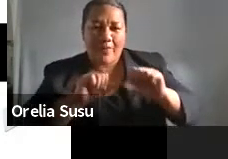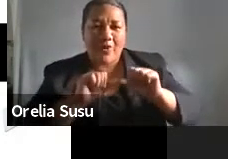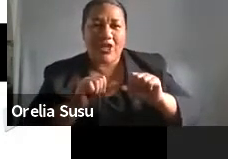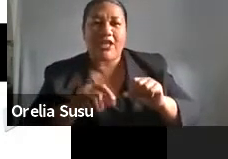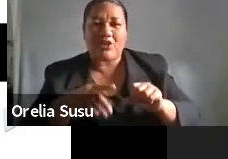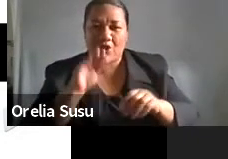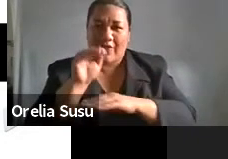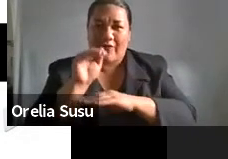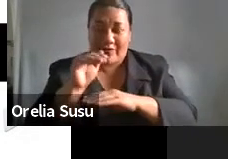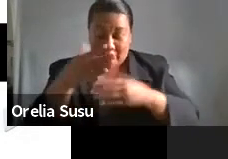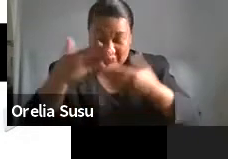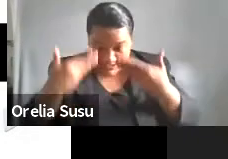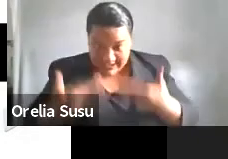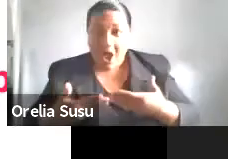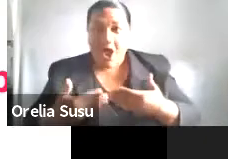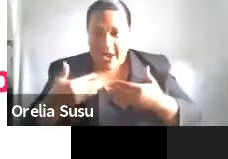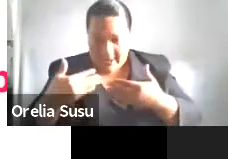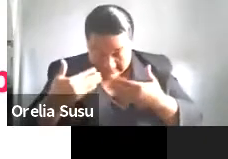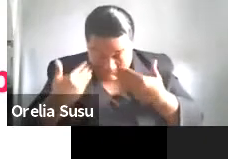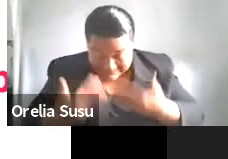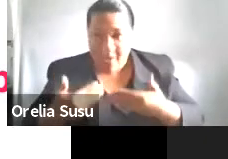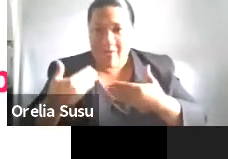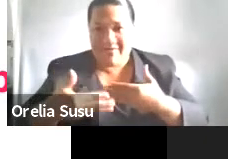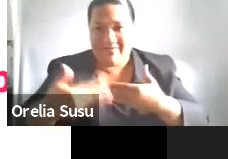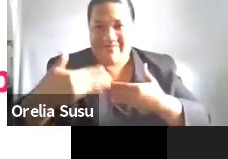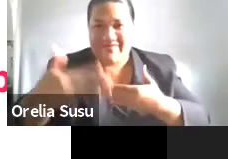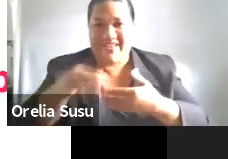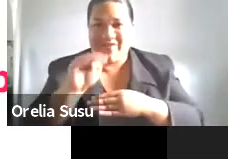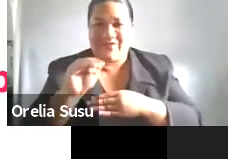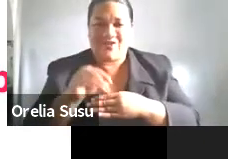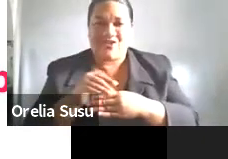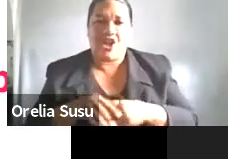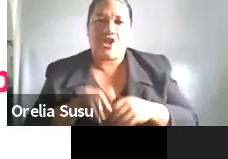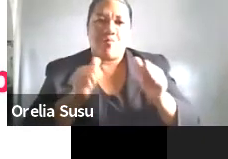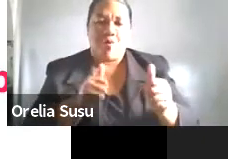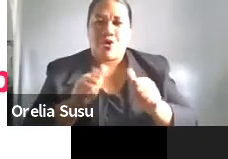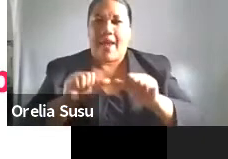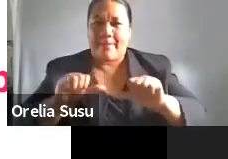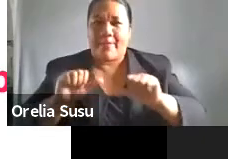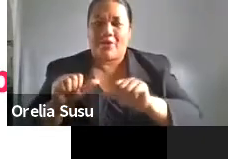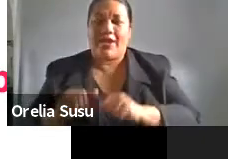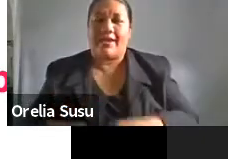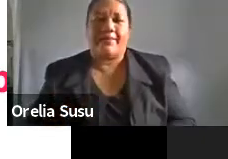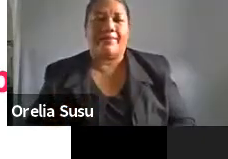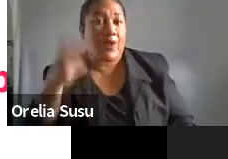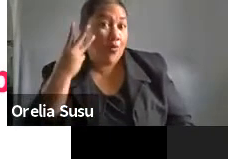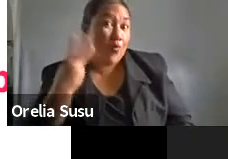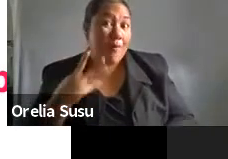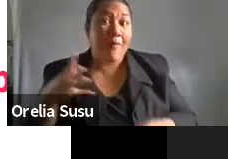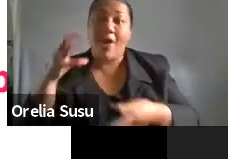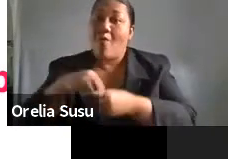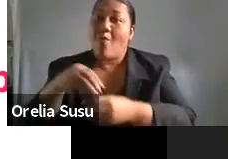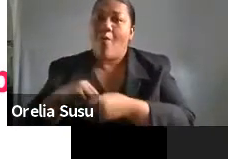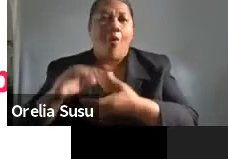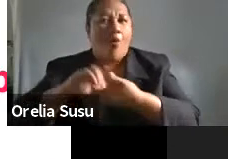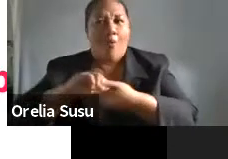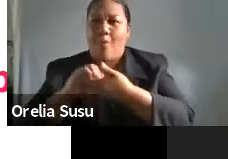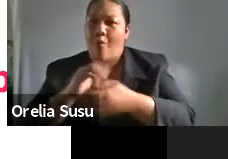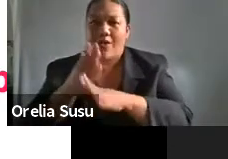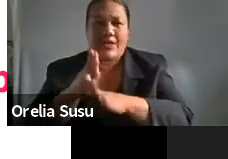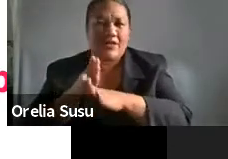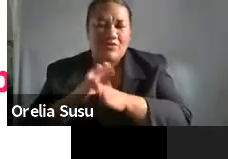generation. And it's also about this like cyclone really also about woman working together really disrupting